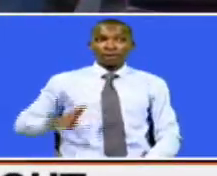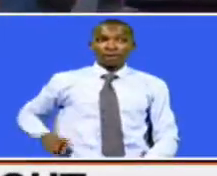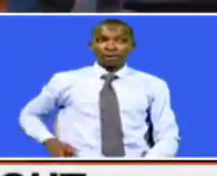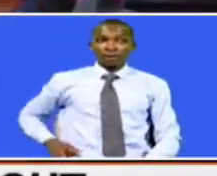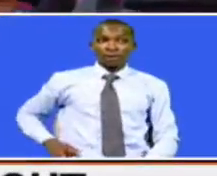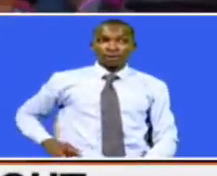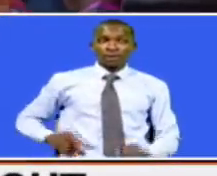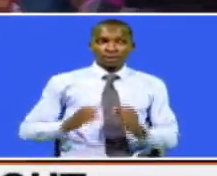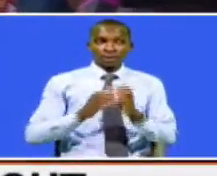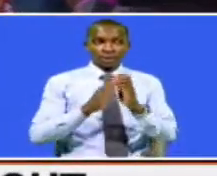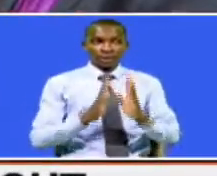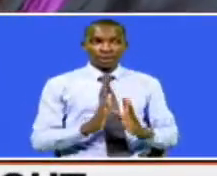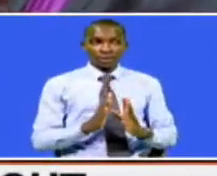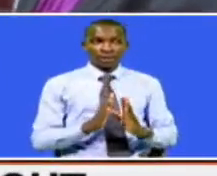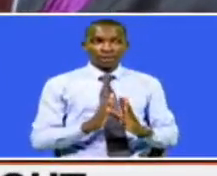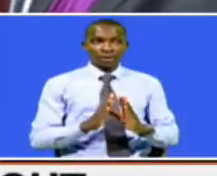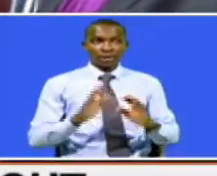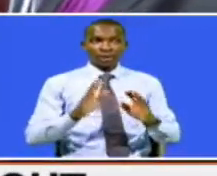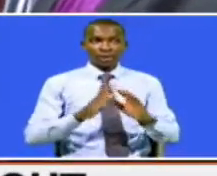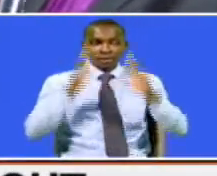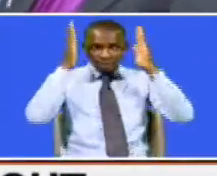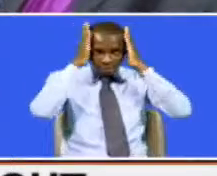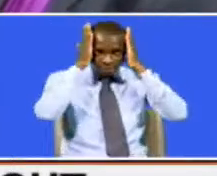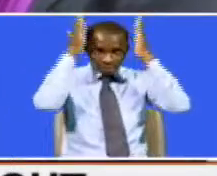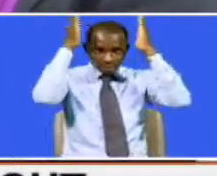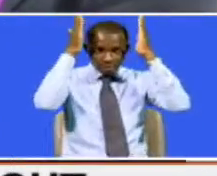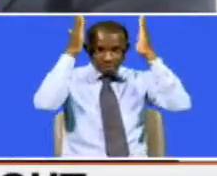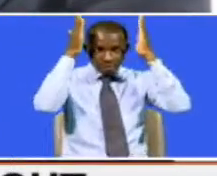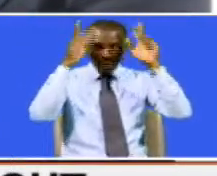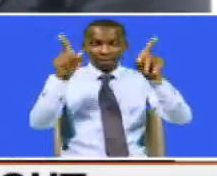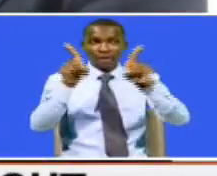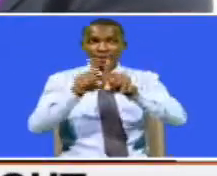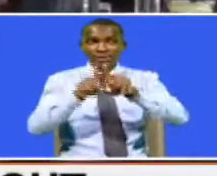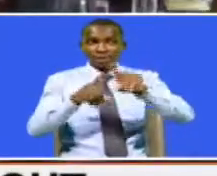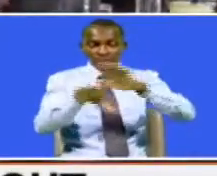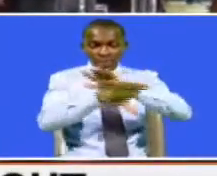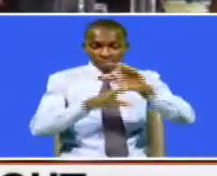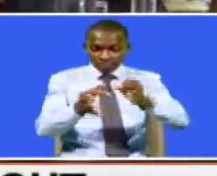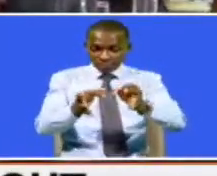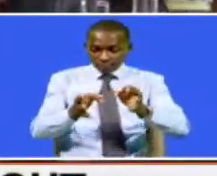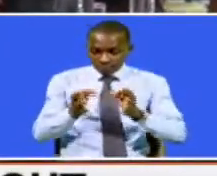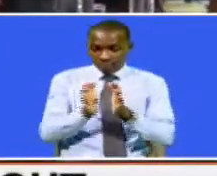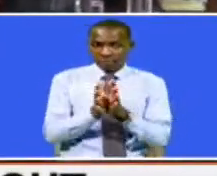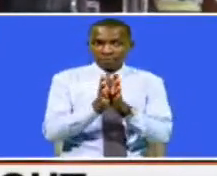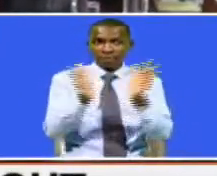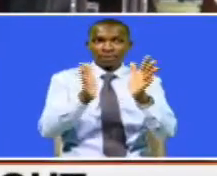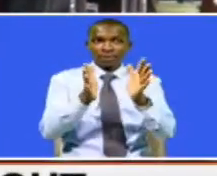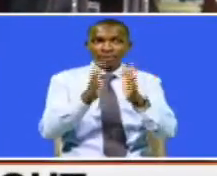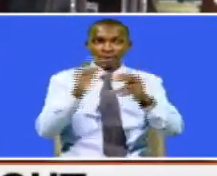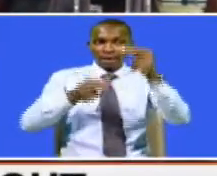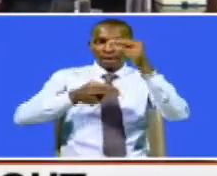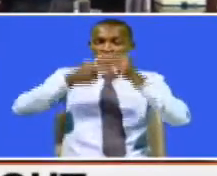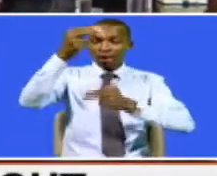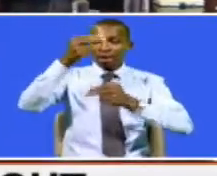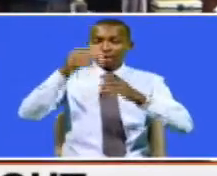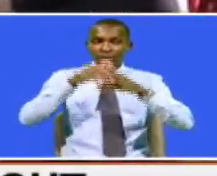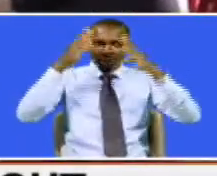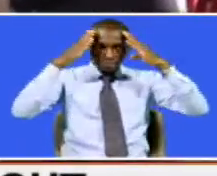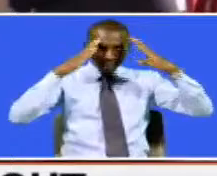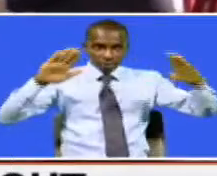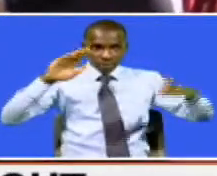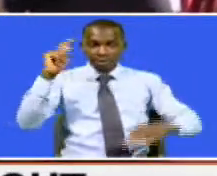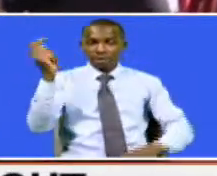Archbishop Jackson Olesapit, Archbishop Anthony Muheria, and Deputy Secretary General of the Supreme Council of Muslims